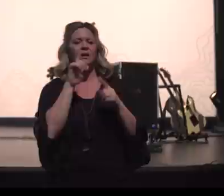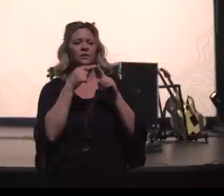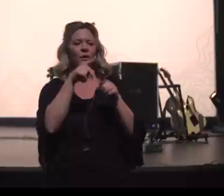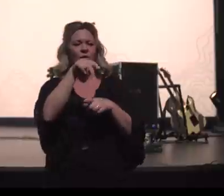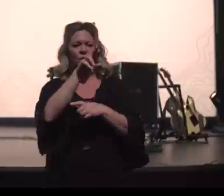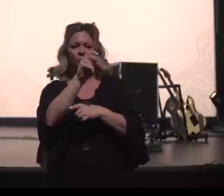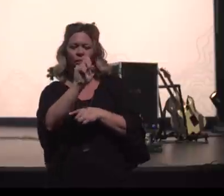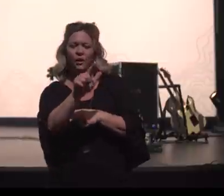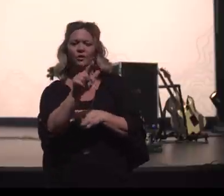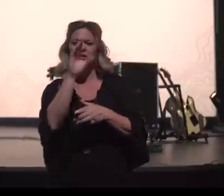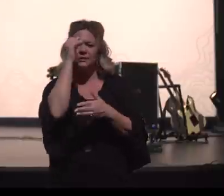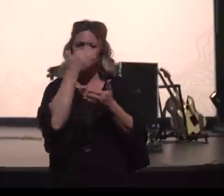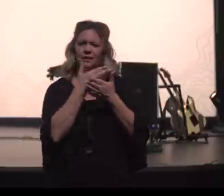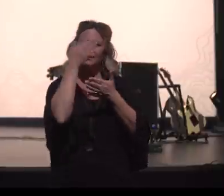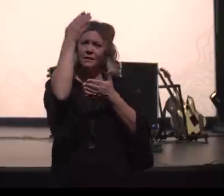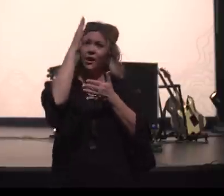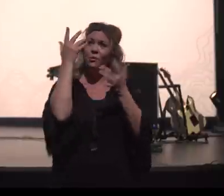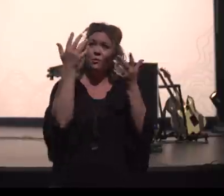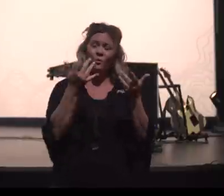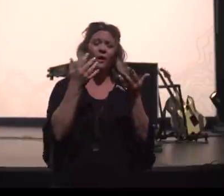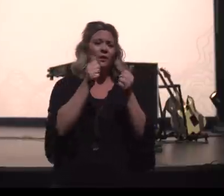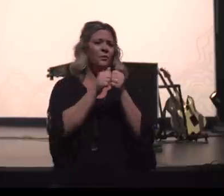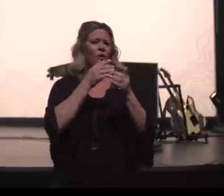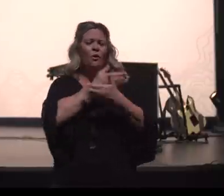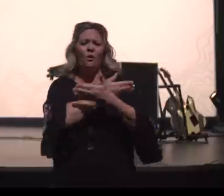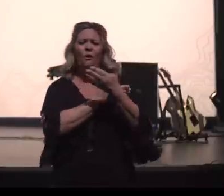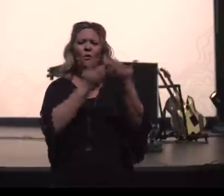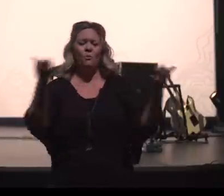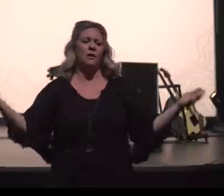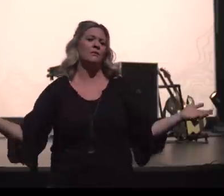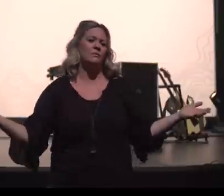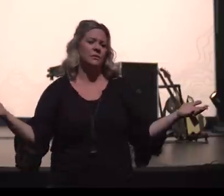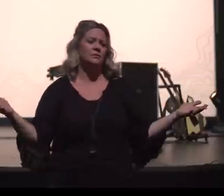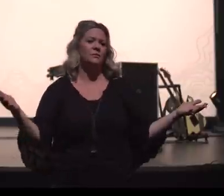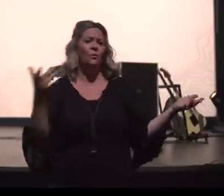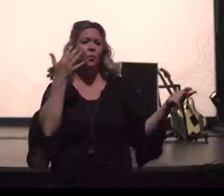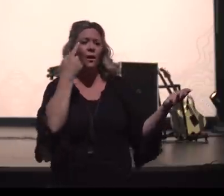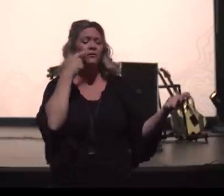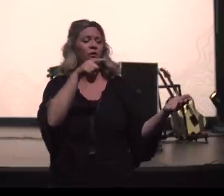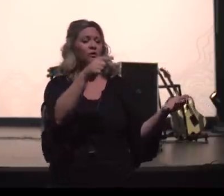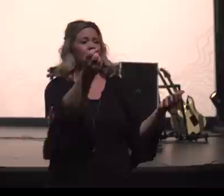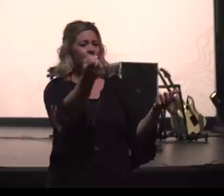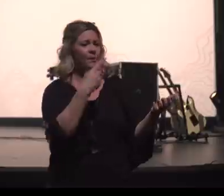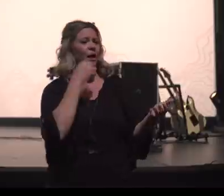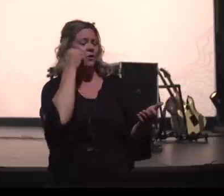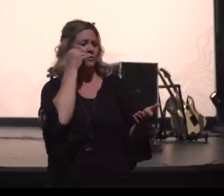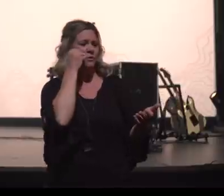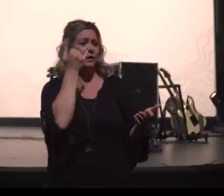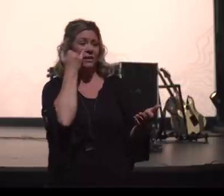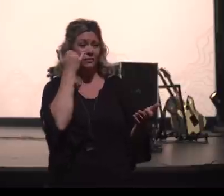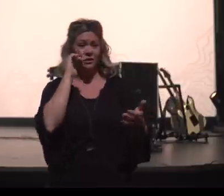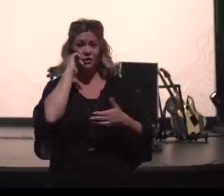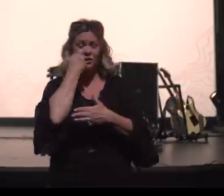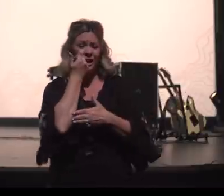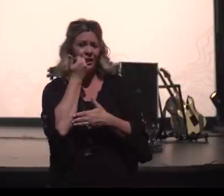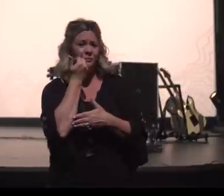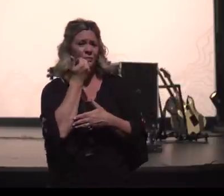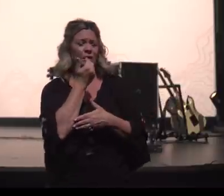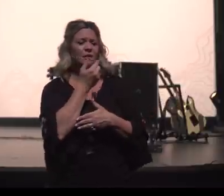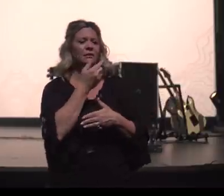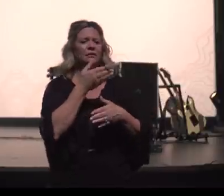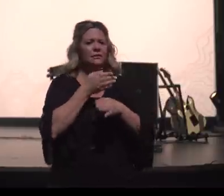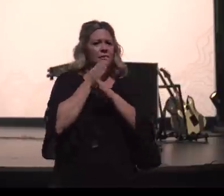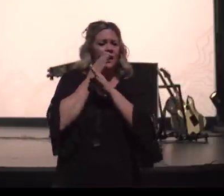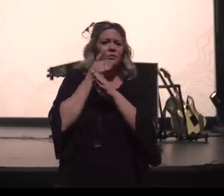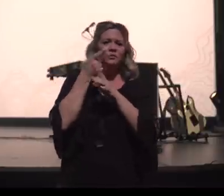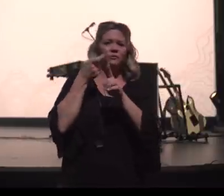last 3 weeks. It's God waiting with open arms for you to come home. And if you let shame keep you back, Satan has you